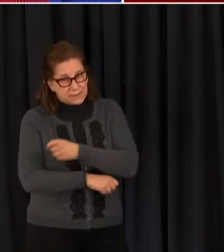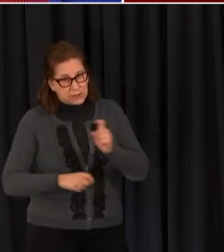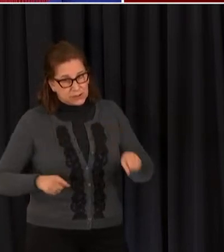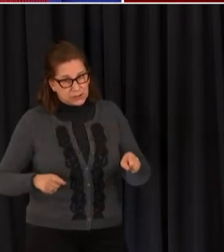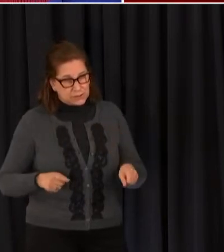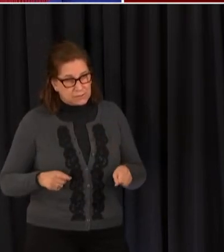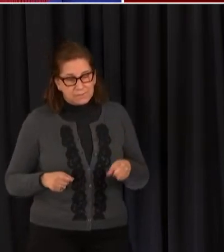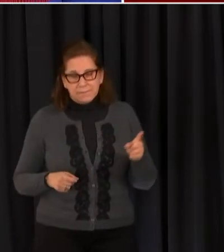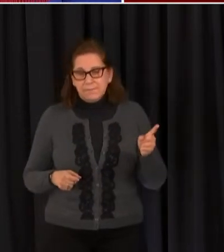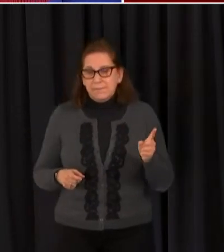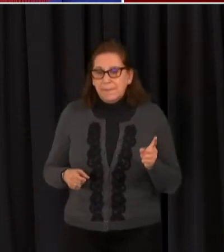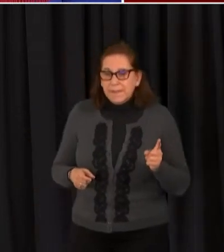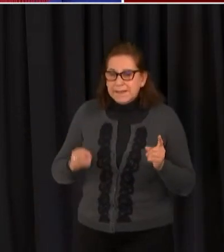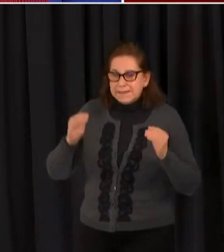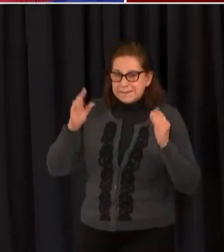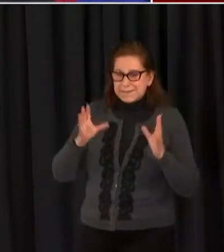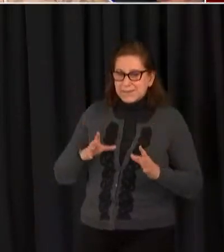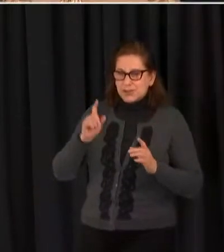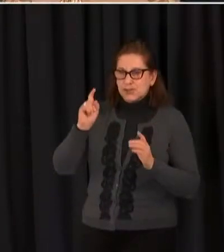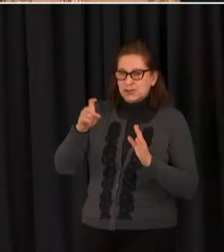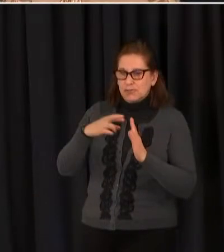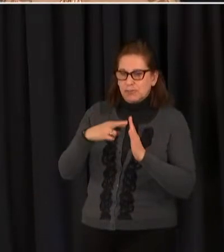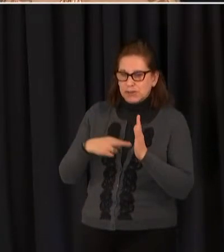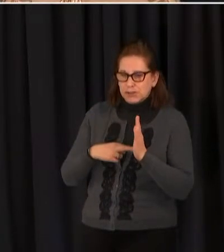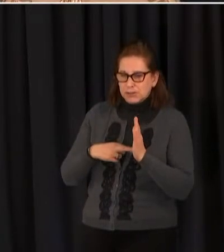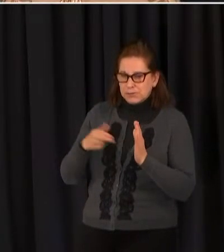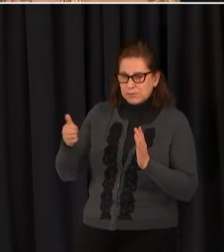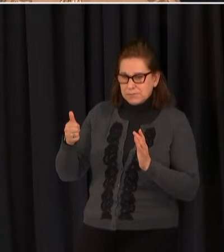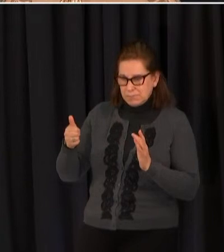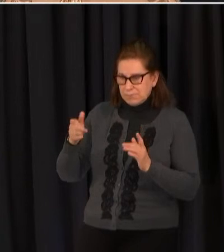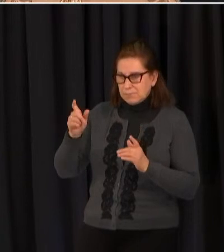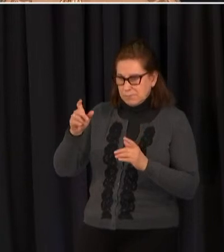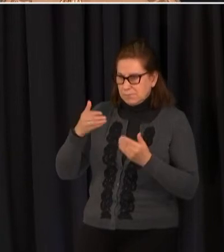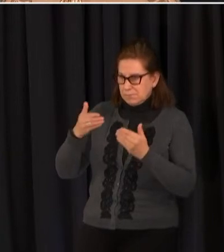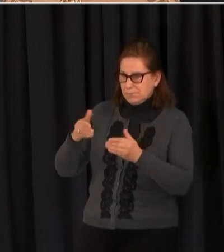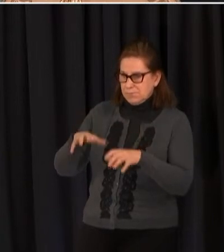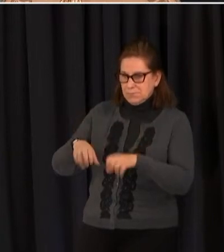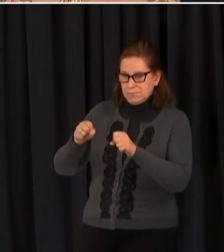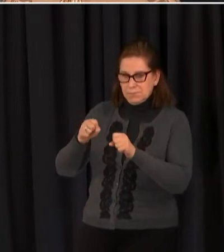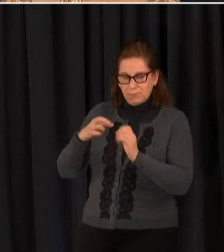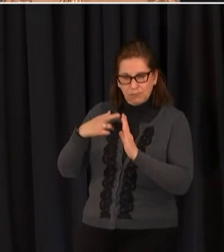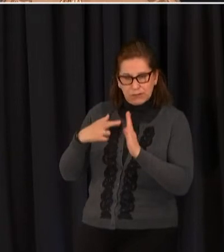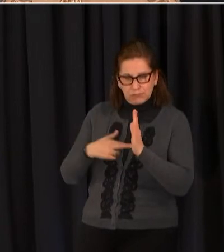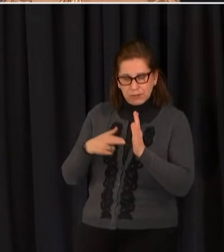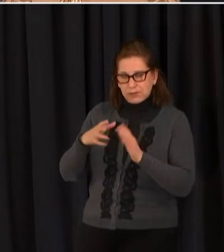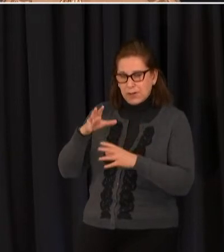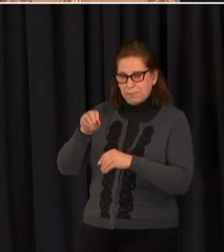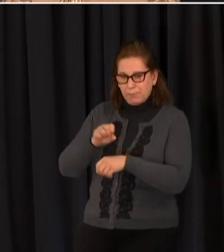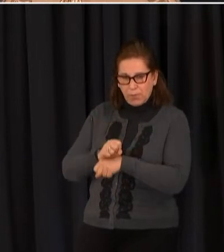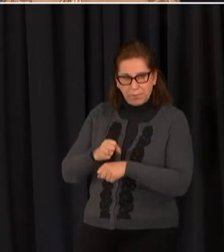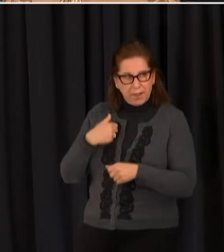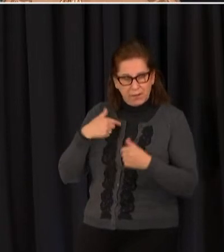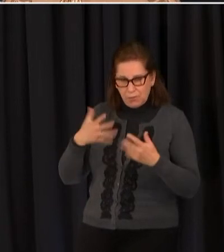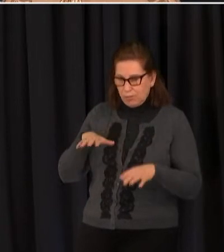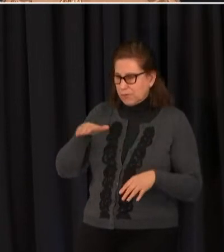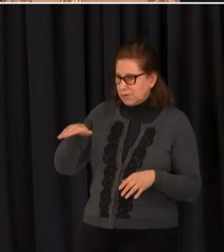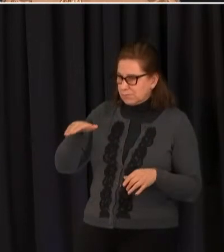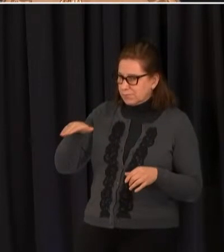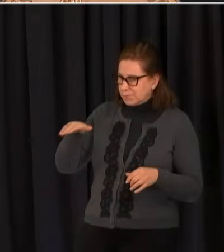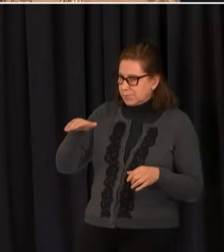they will be assigned an appointment. But we've said many times